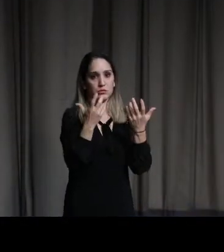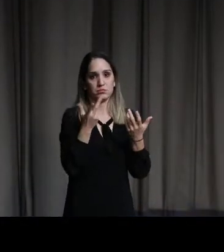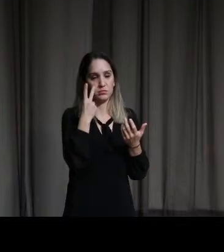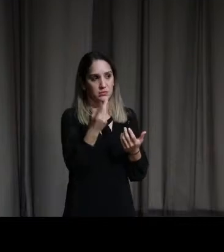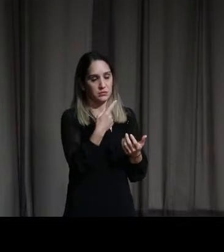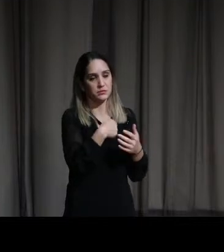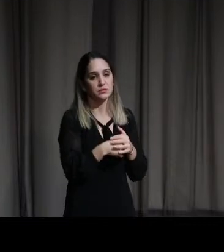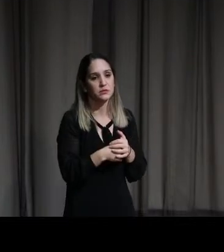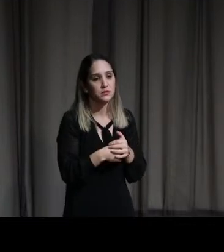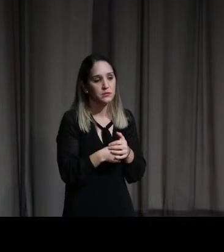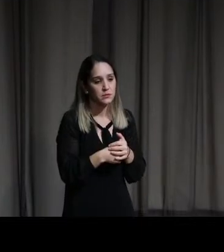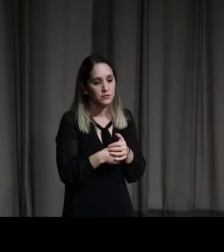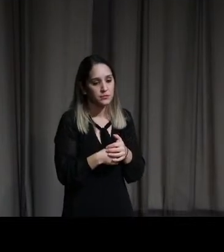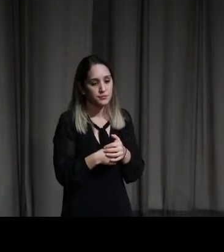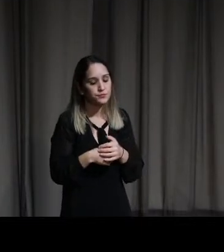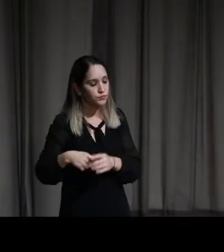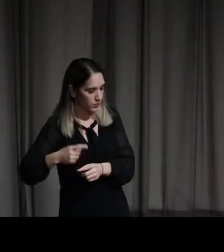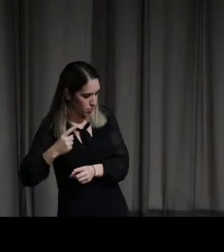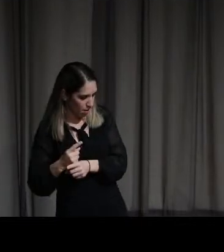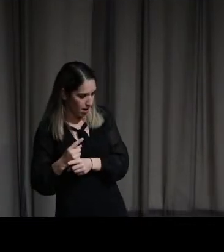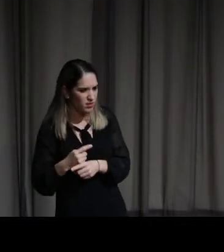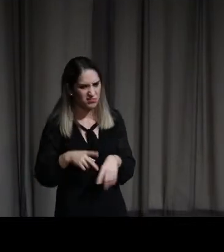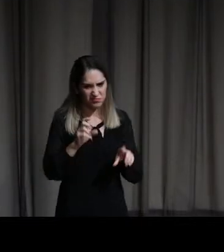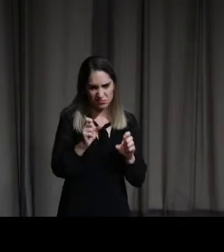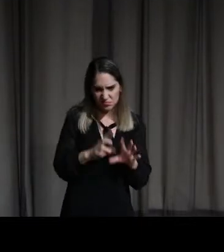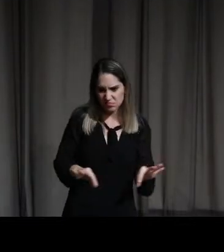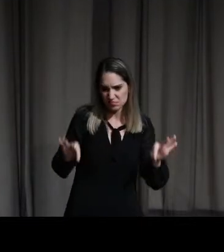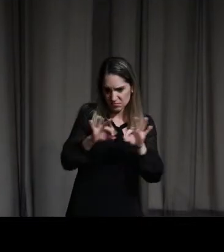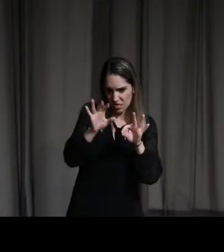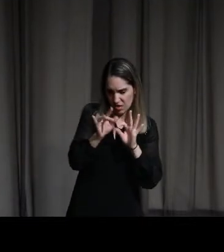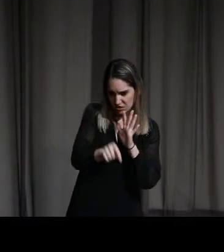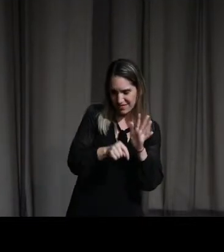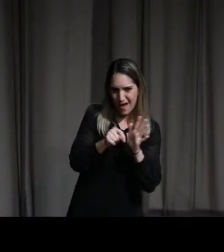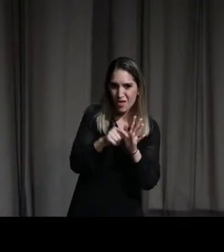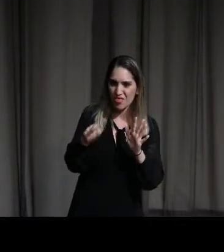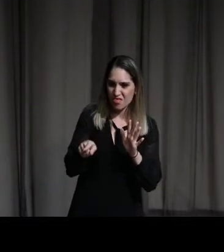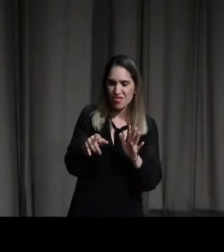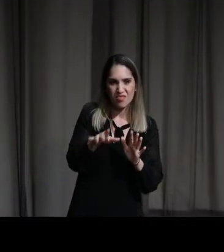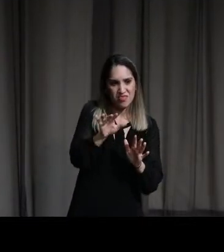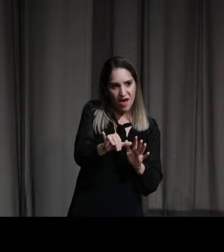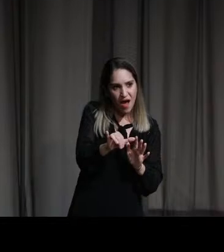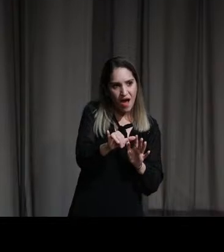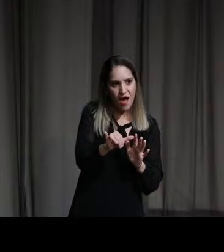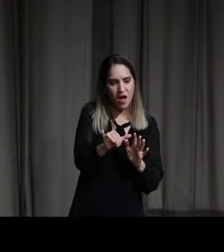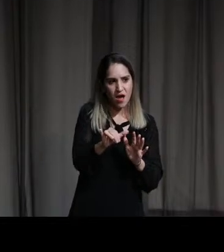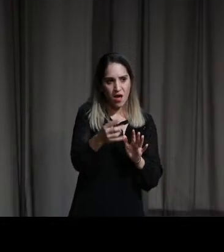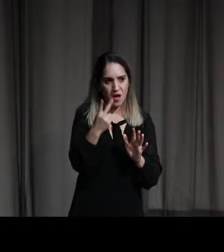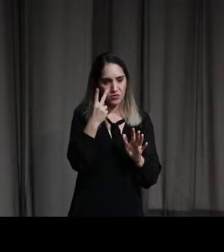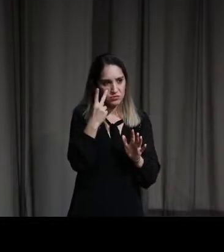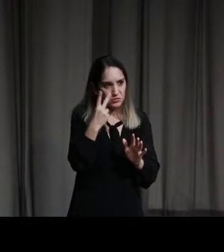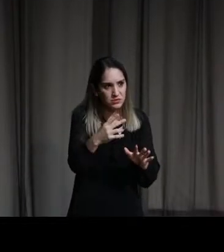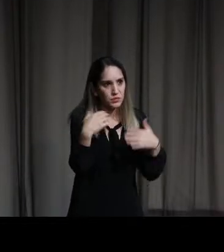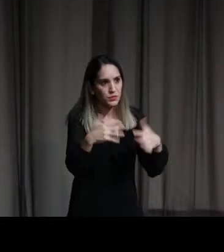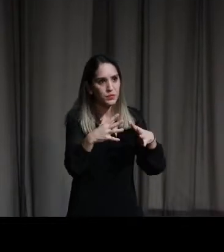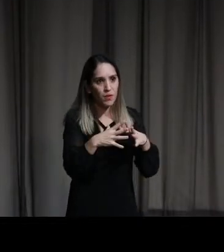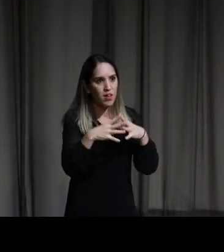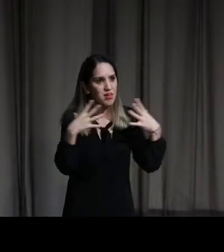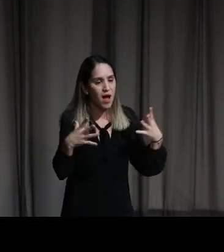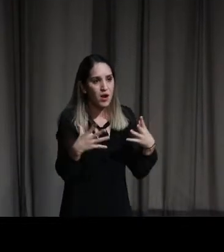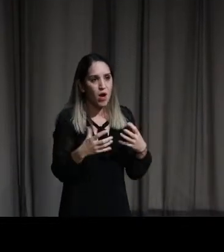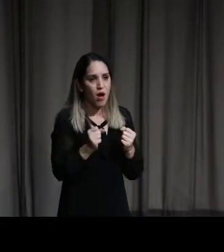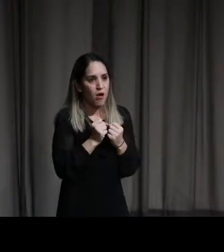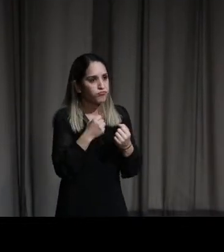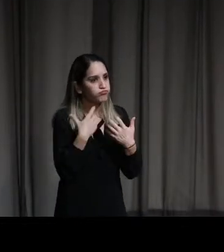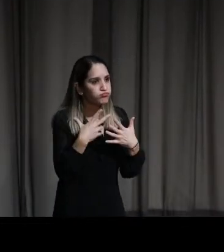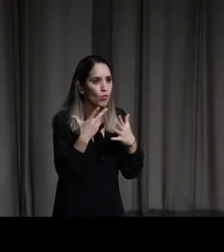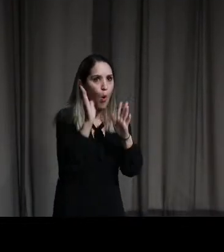which is censored. And this provokes a really rich debate among artists that culminates in